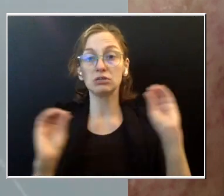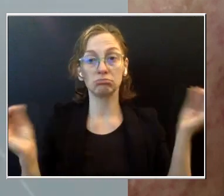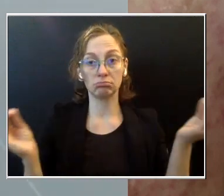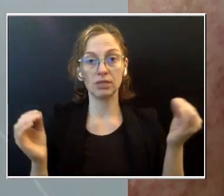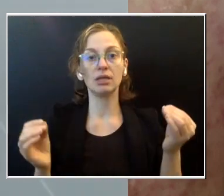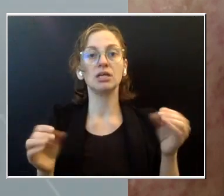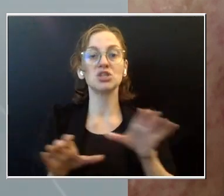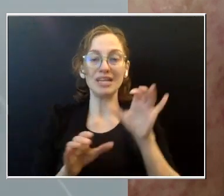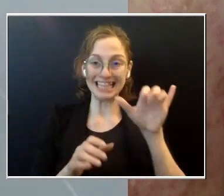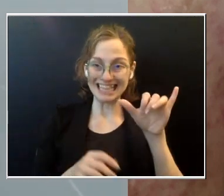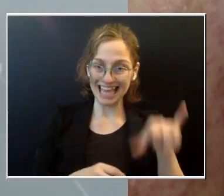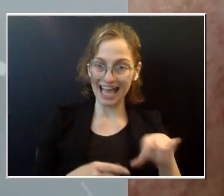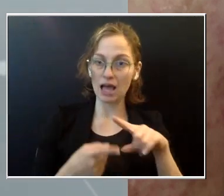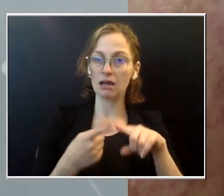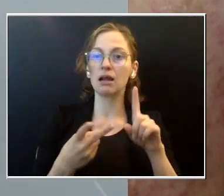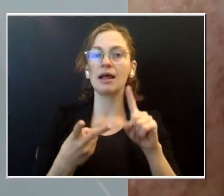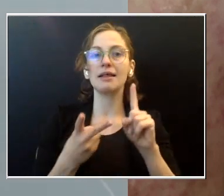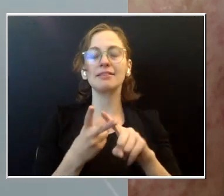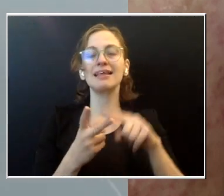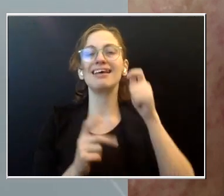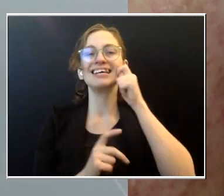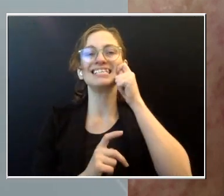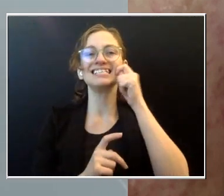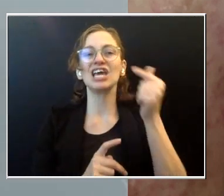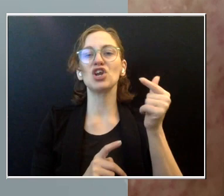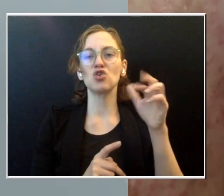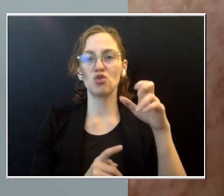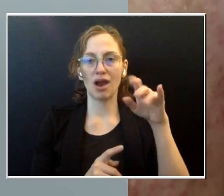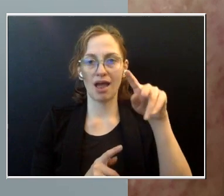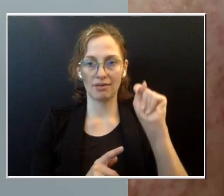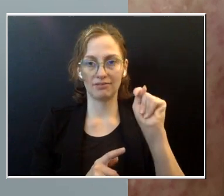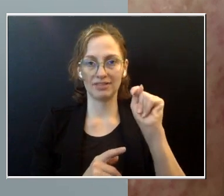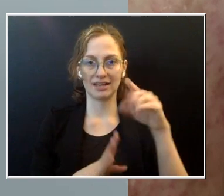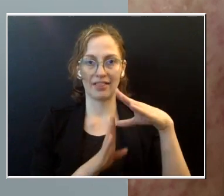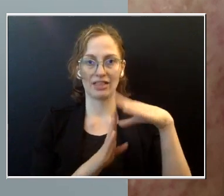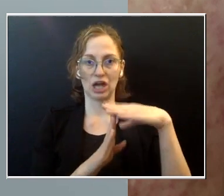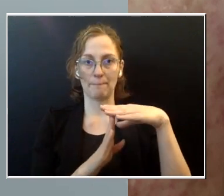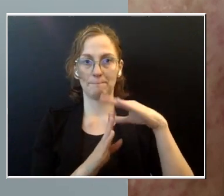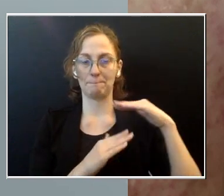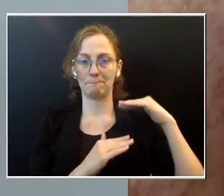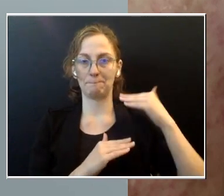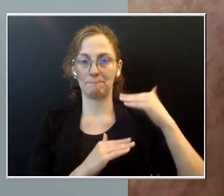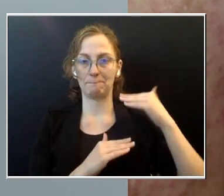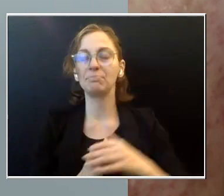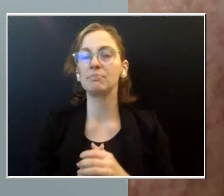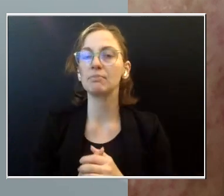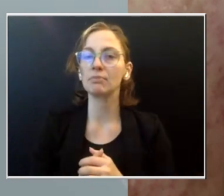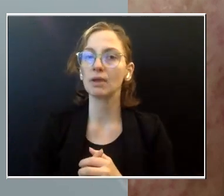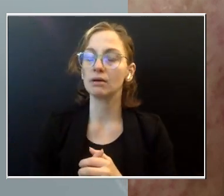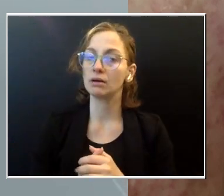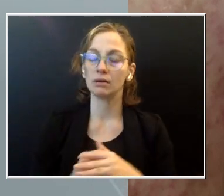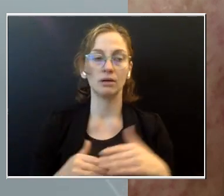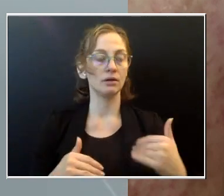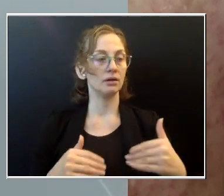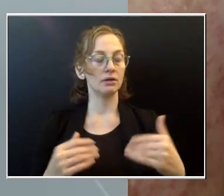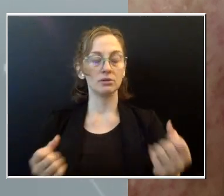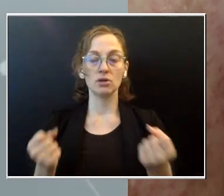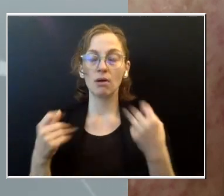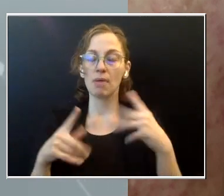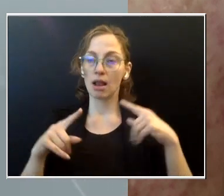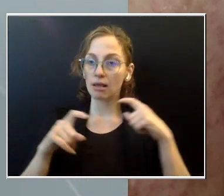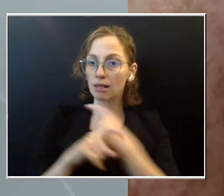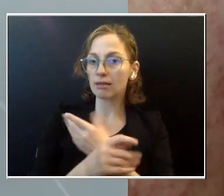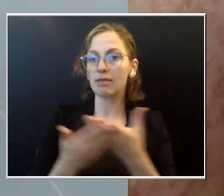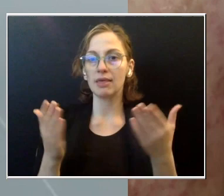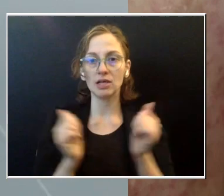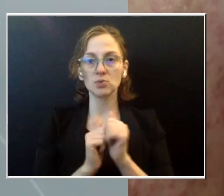top part of that. So many working and moving parts with her case. What makes it so interesting? Tell us a little bit